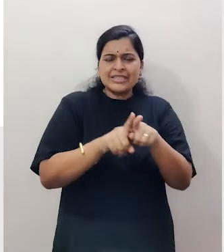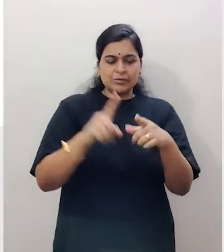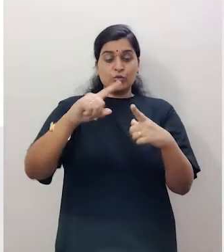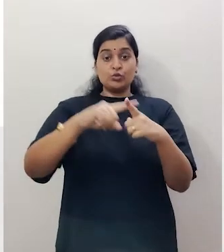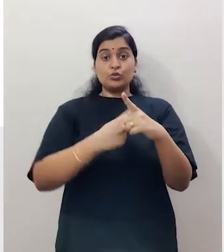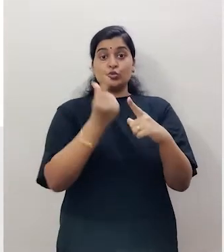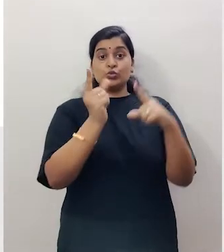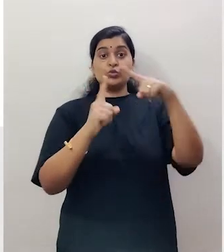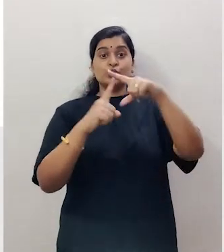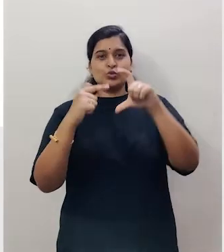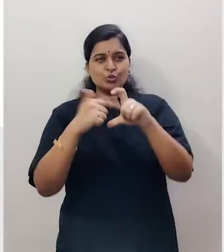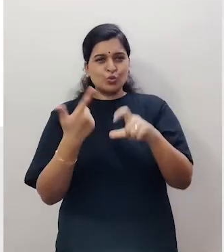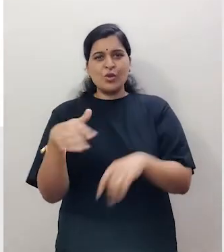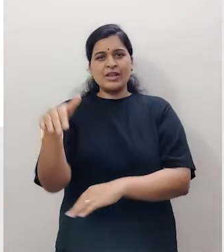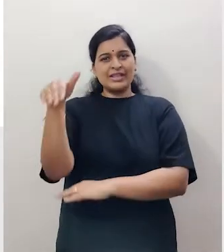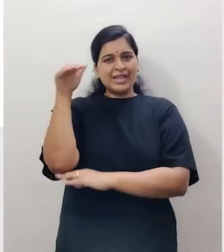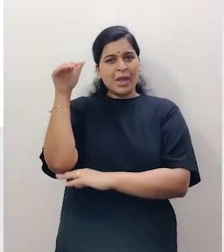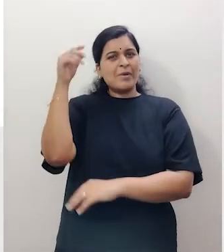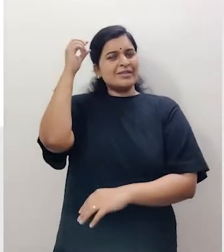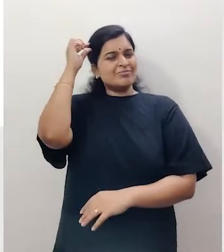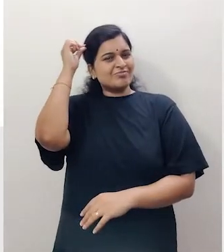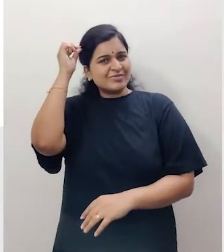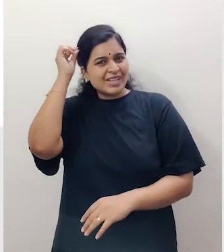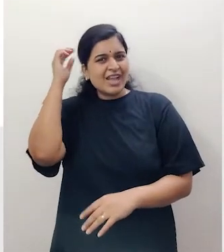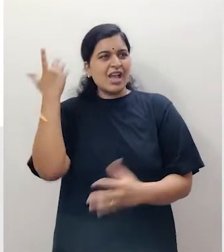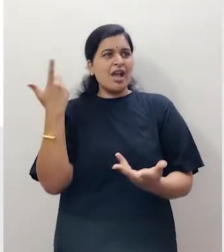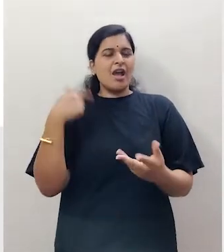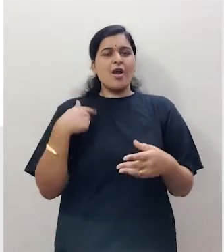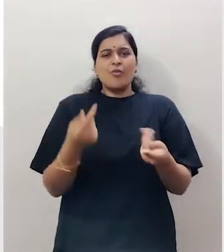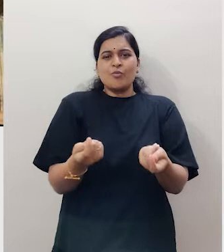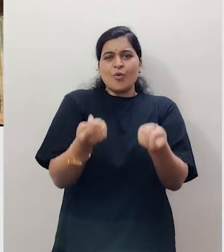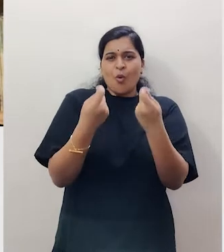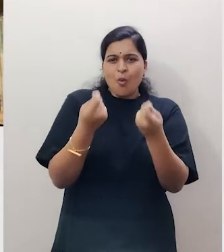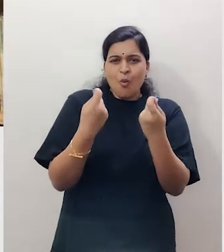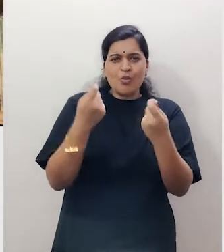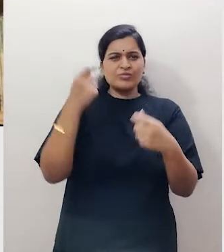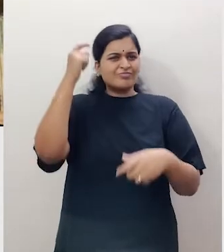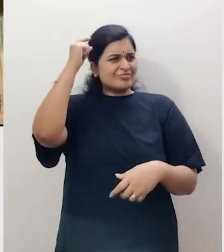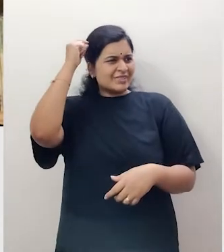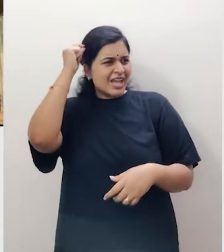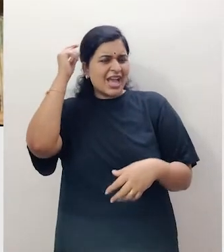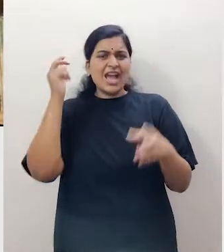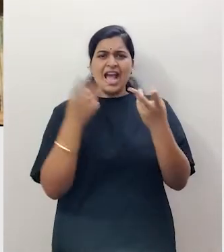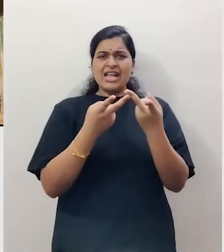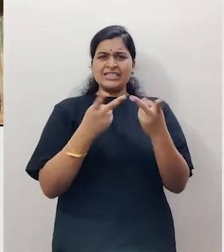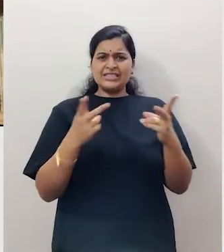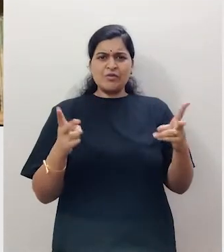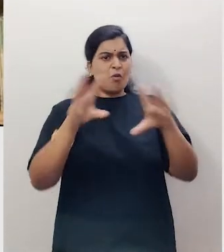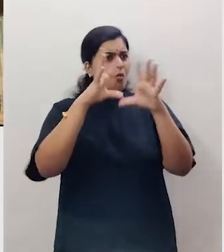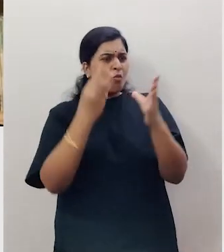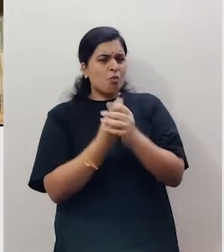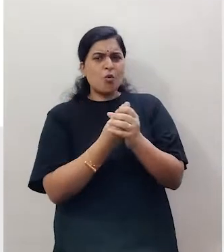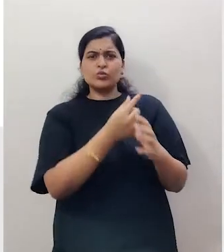jute, mohair, camel hair, horsehair and sisal, as well as wool. As an integral element in the structural forms of his pieces, these materials